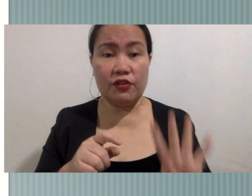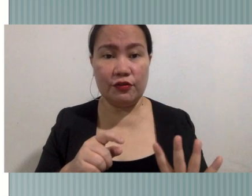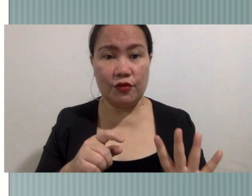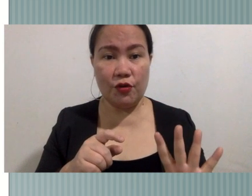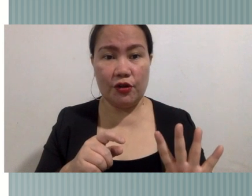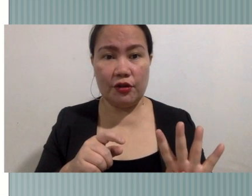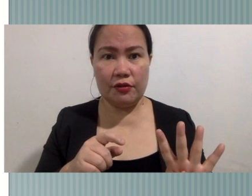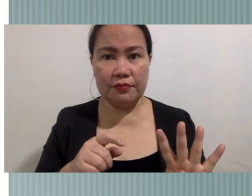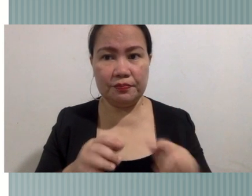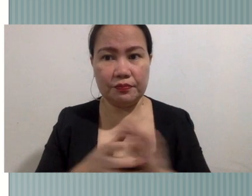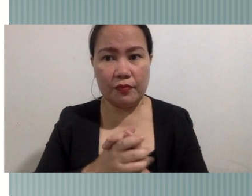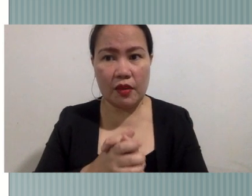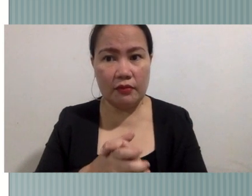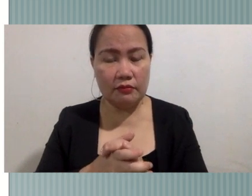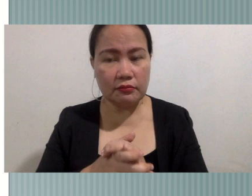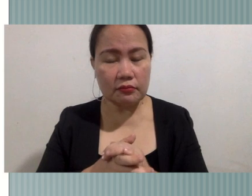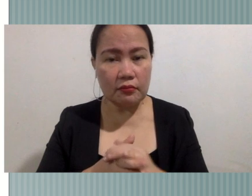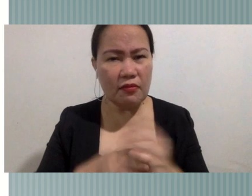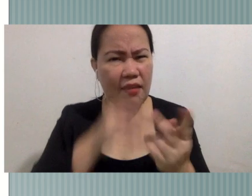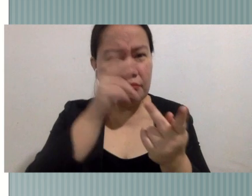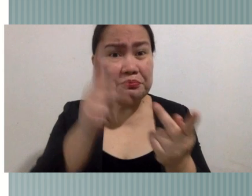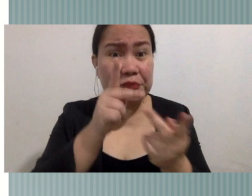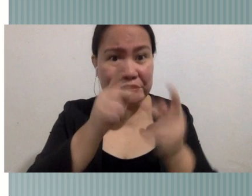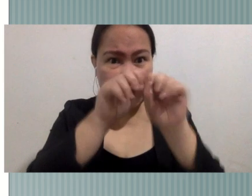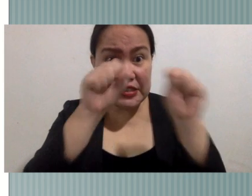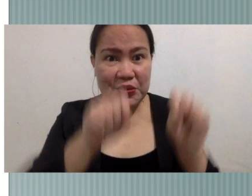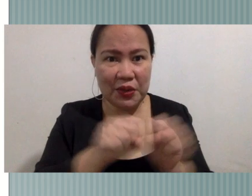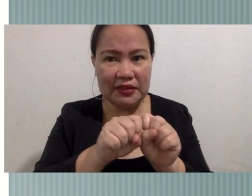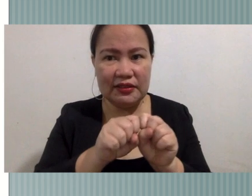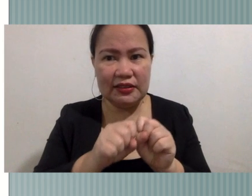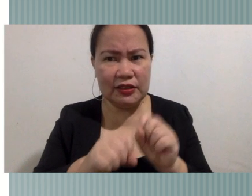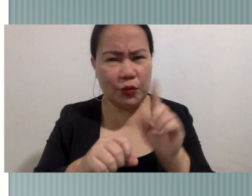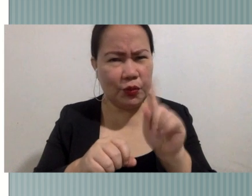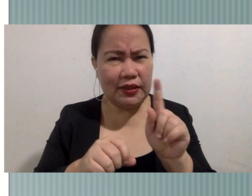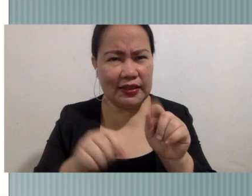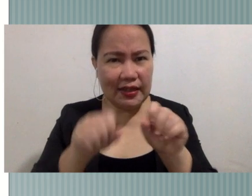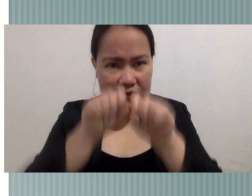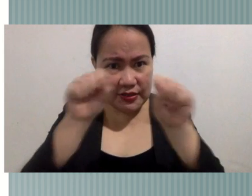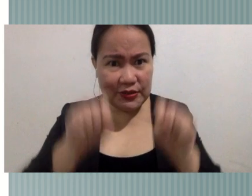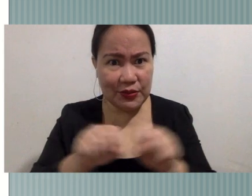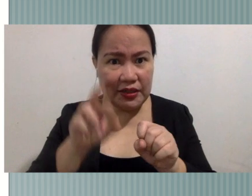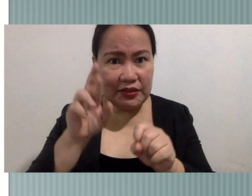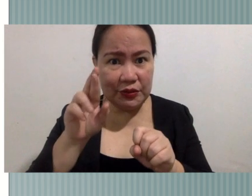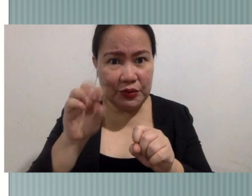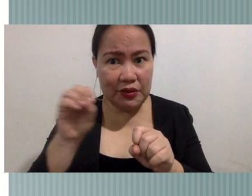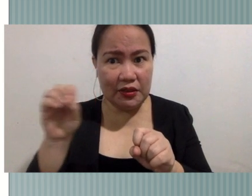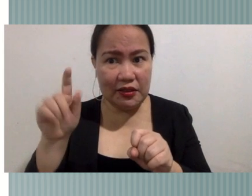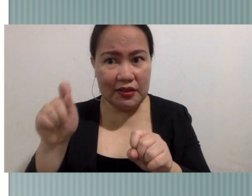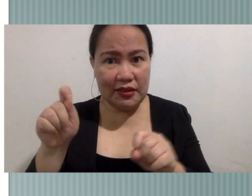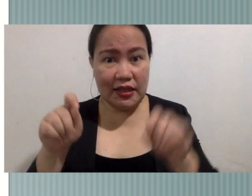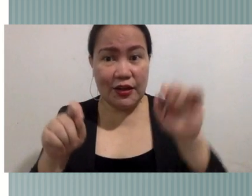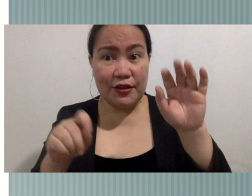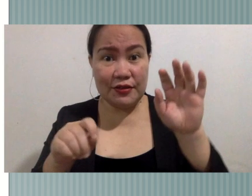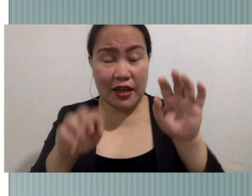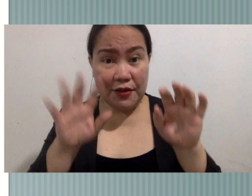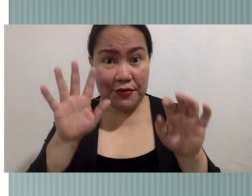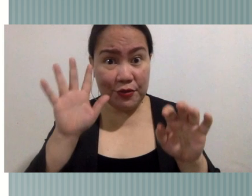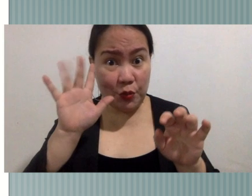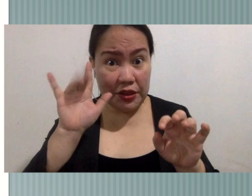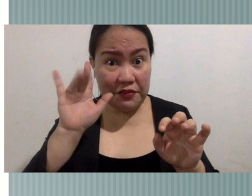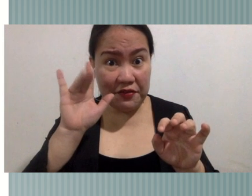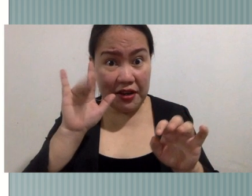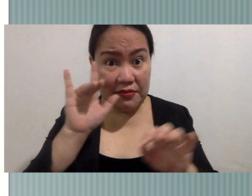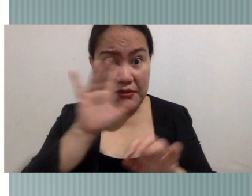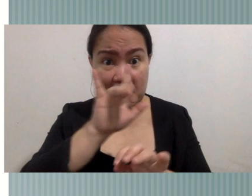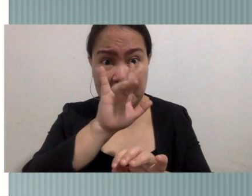over 4. So, kunin natin yung square root nito. And that is 5 over 2. Square